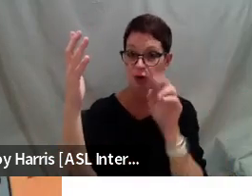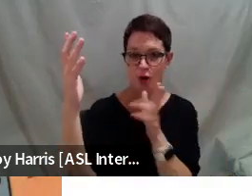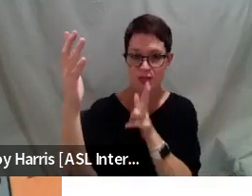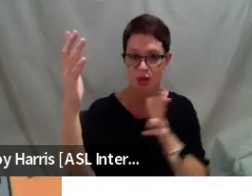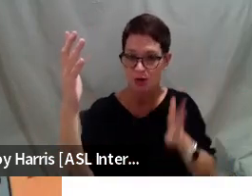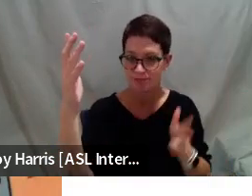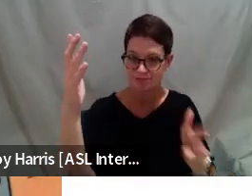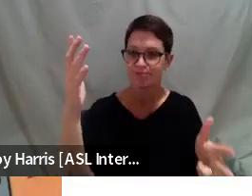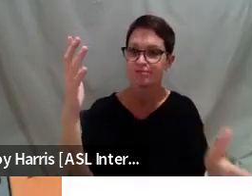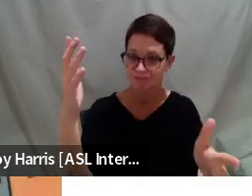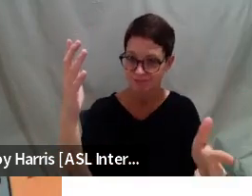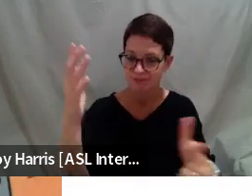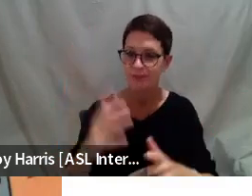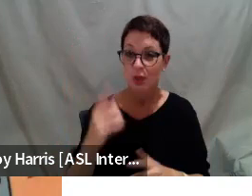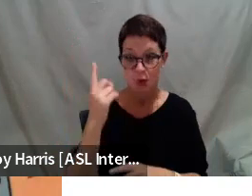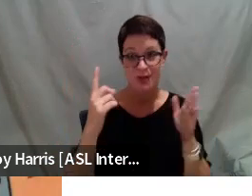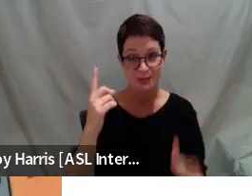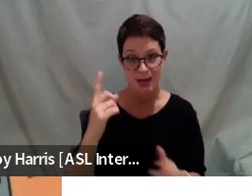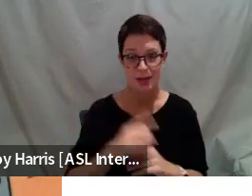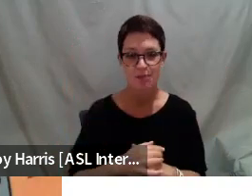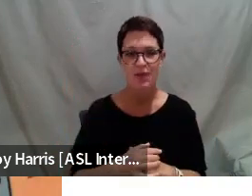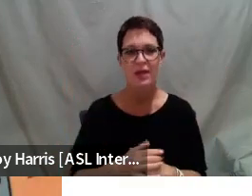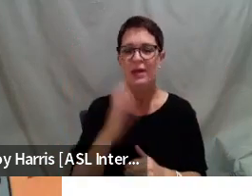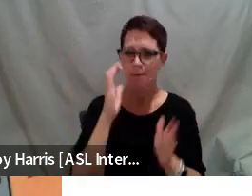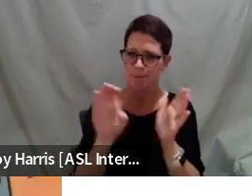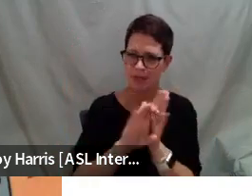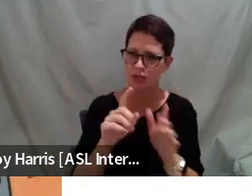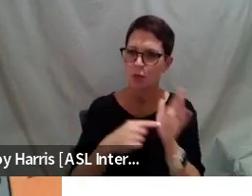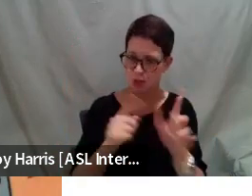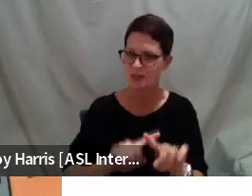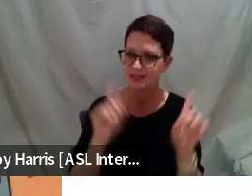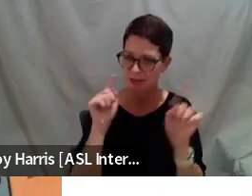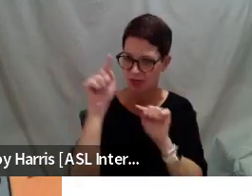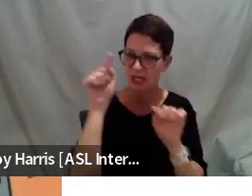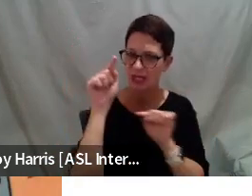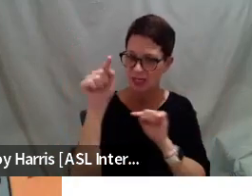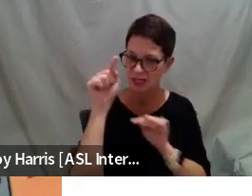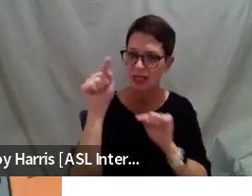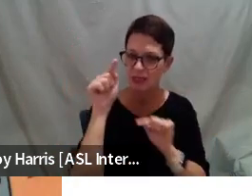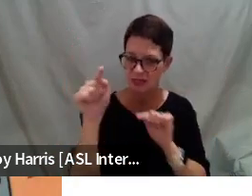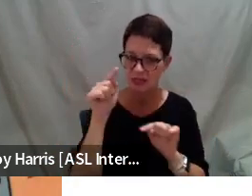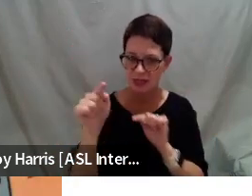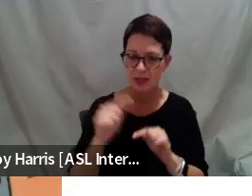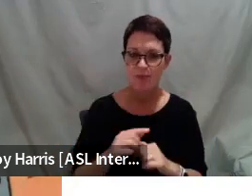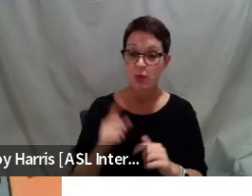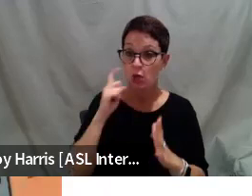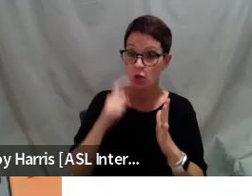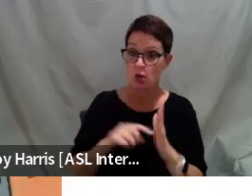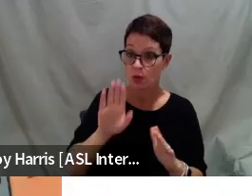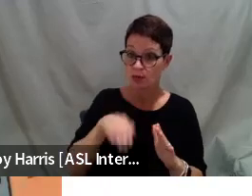We can point out some differences from the pictures. As mentioned in the bottom